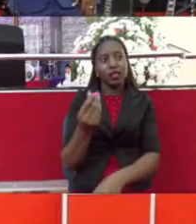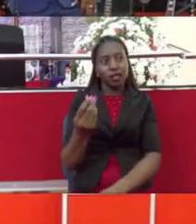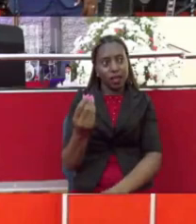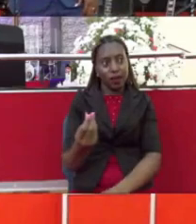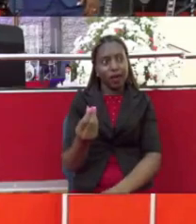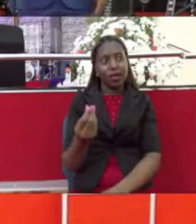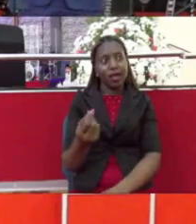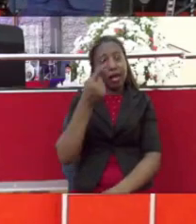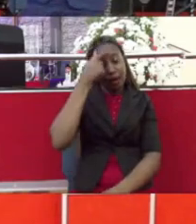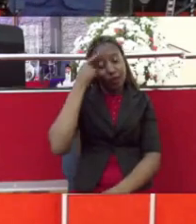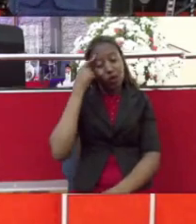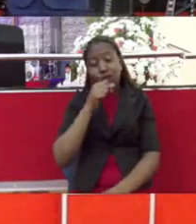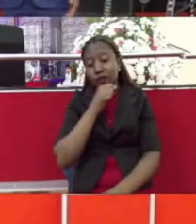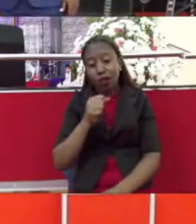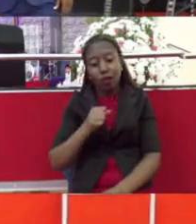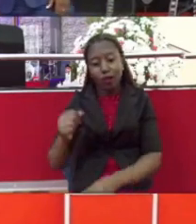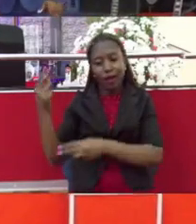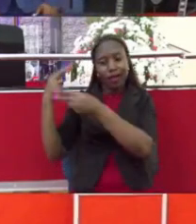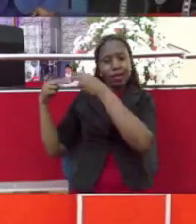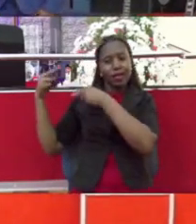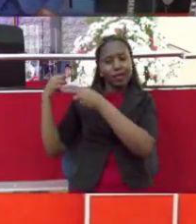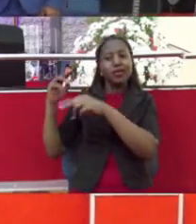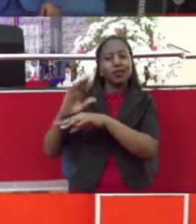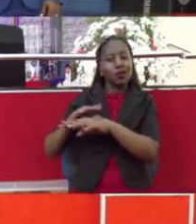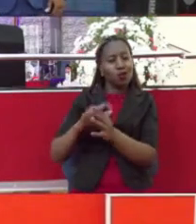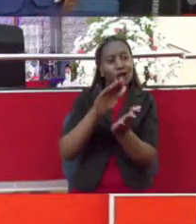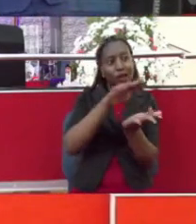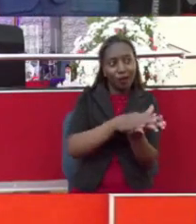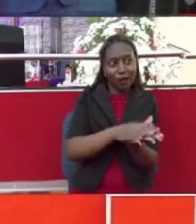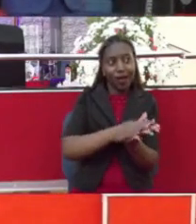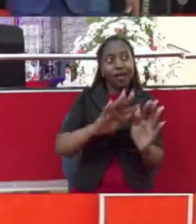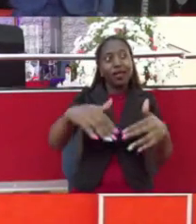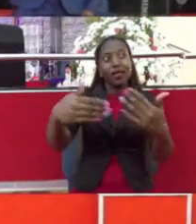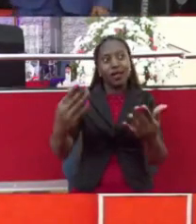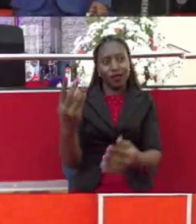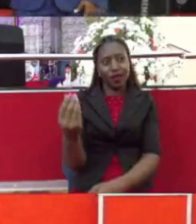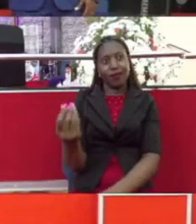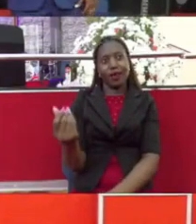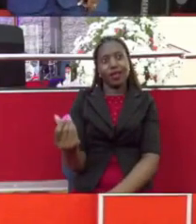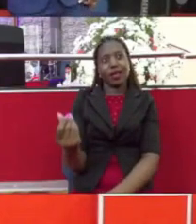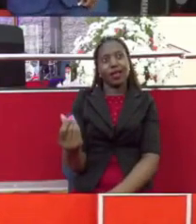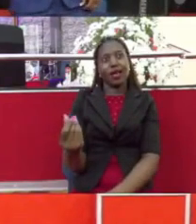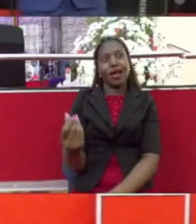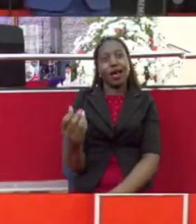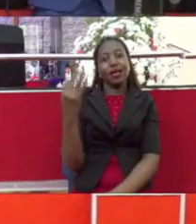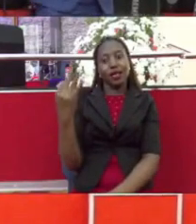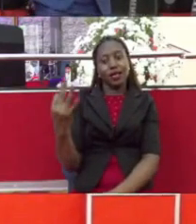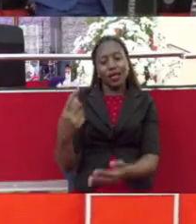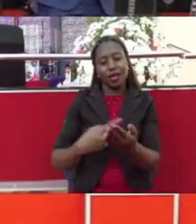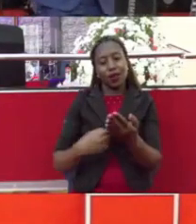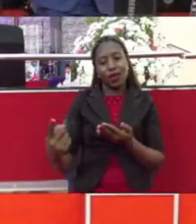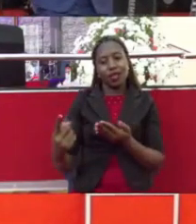good history. Na kwa sababu historia yake ni njema. So he was given money. Akapewa hela. Within 3 weeks he was back. Wiki